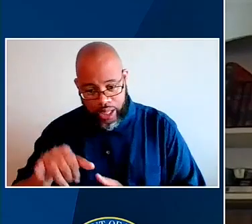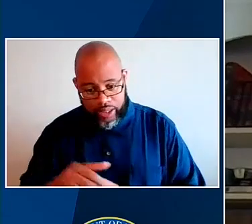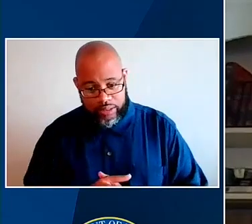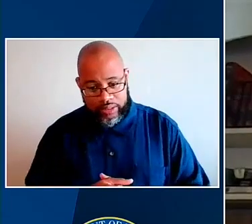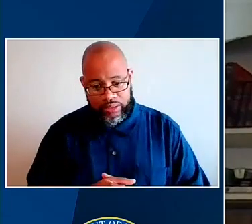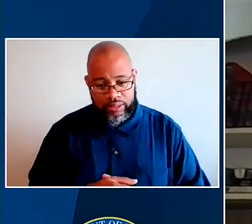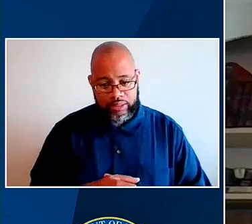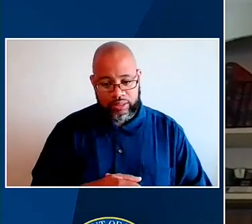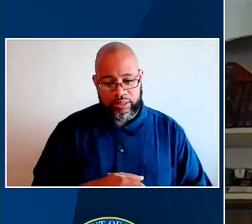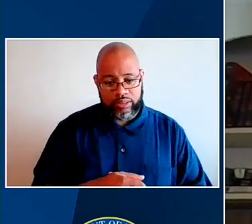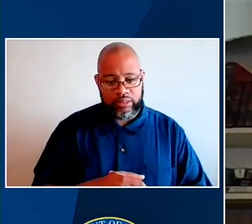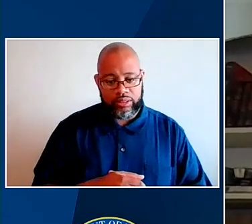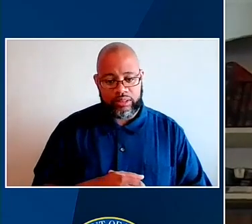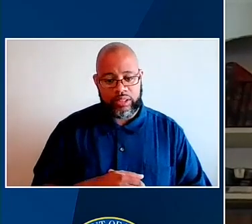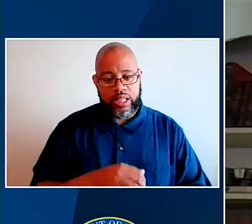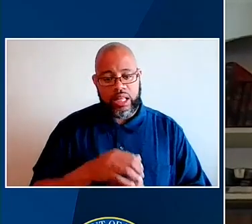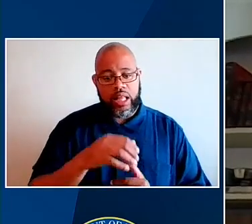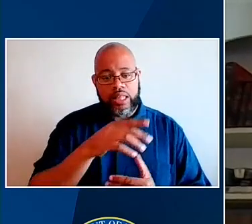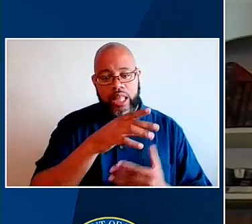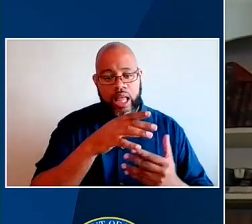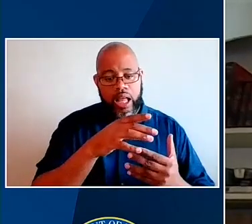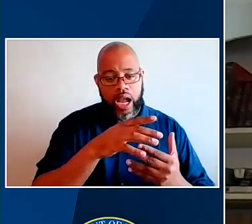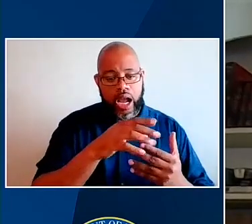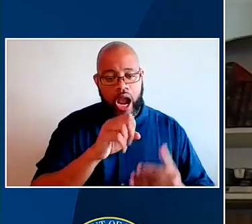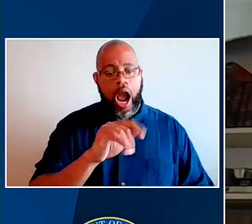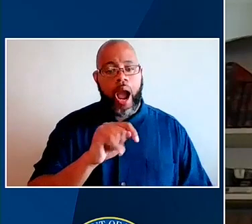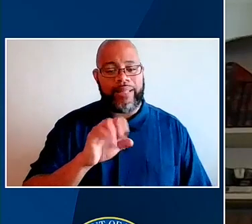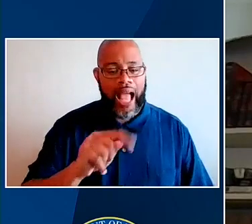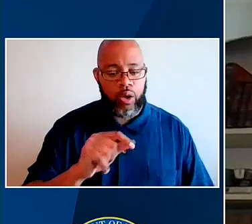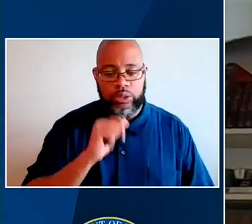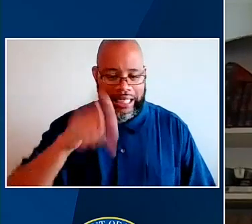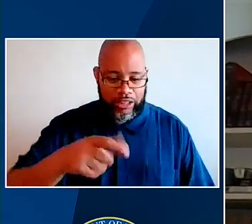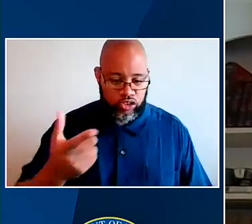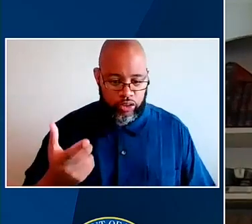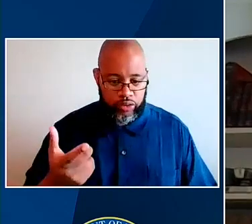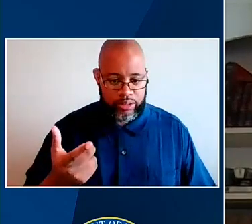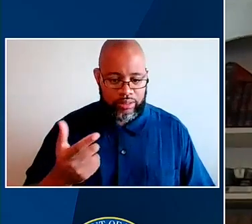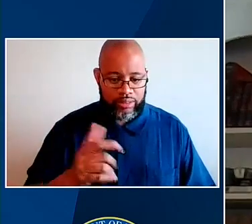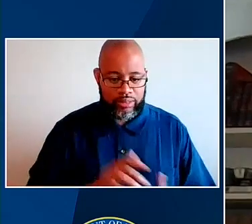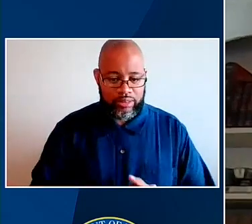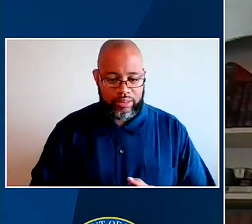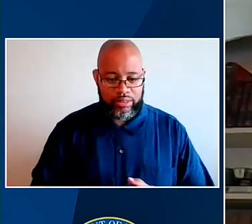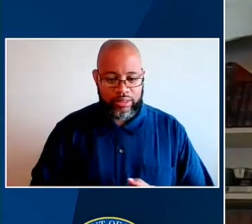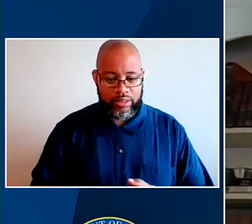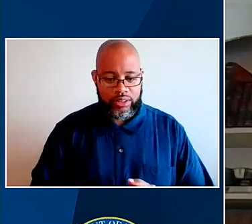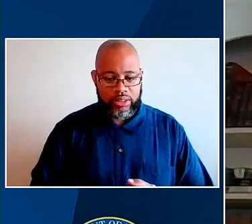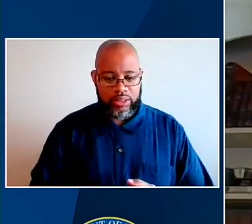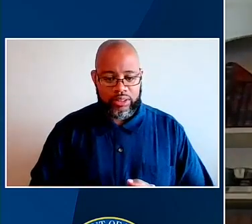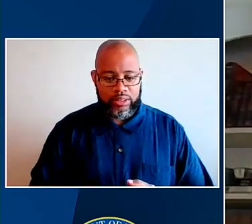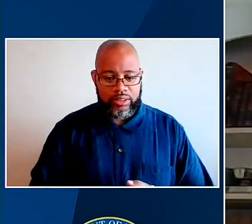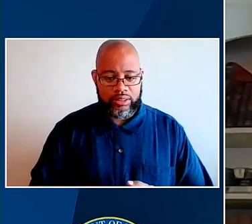longer necessary. The opt-out is made redundant, right, by that. So